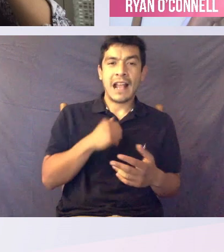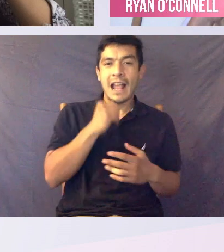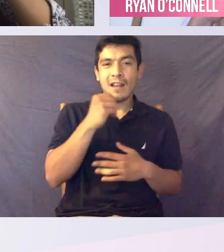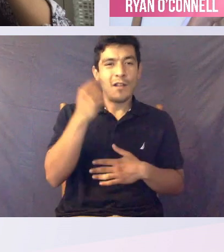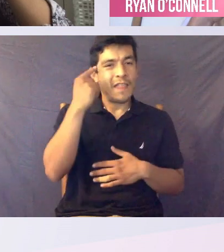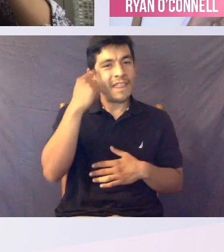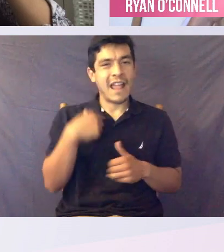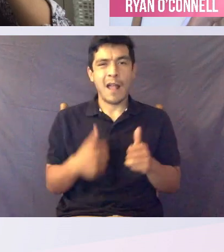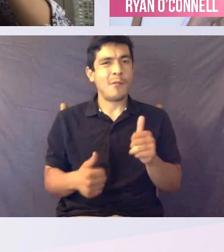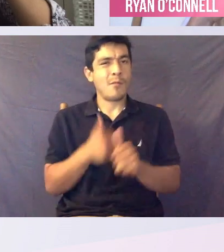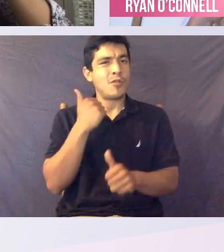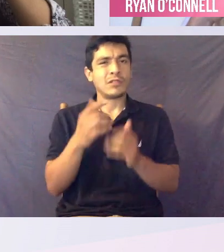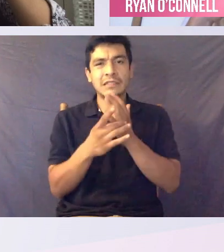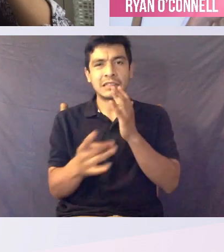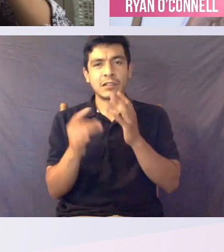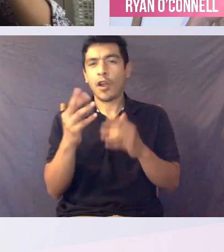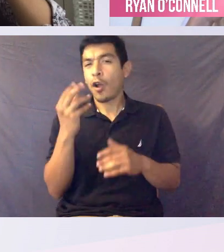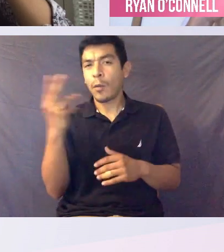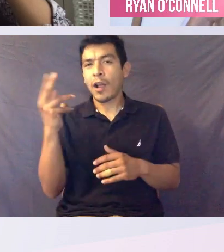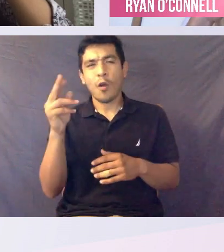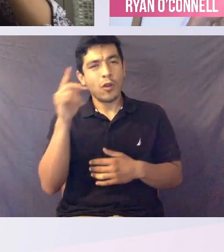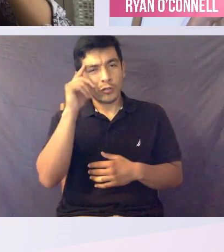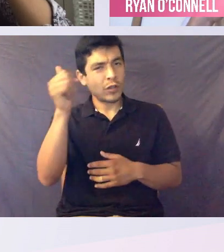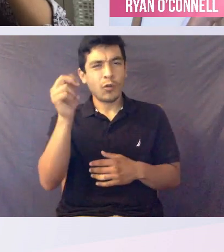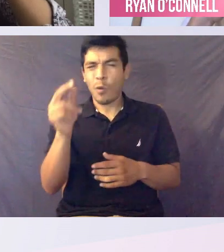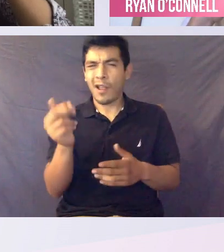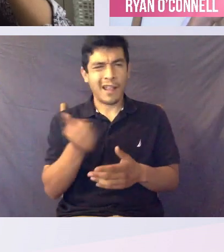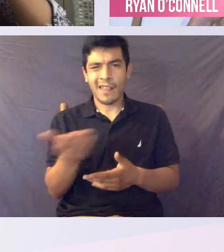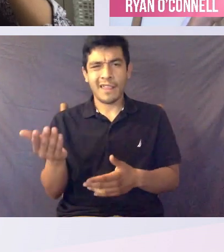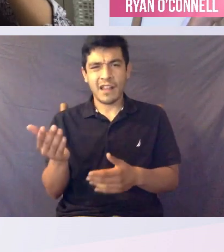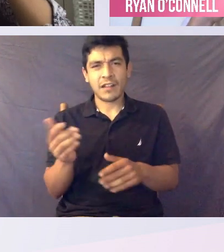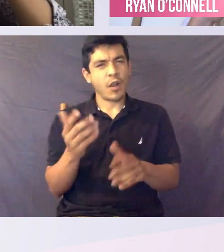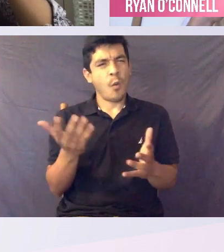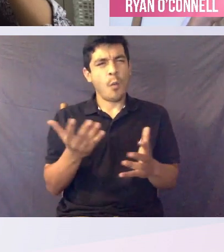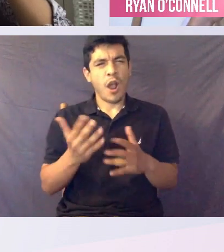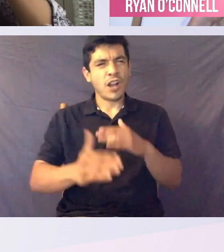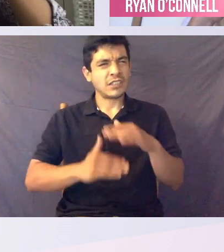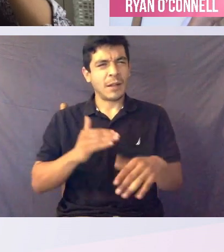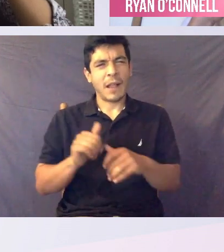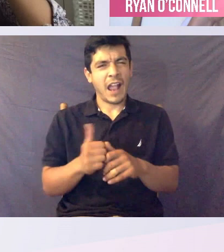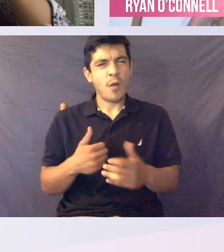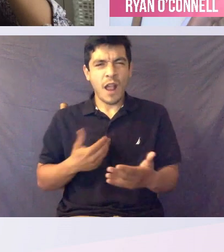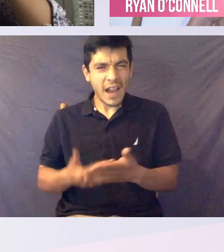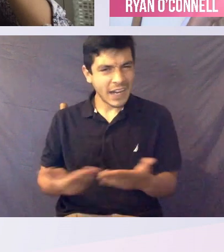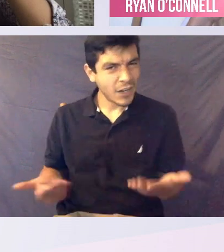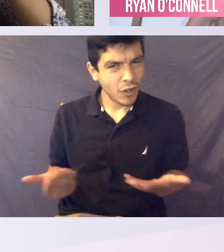most talented or the prettiest or the smartest or any of these things. Like how, what are the steps that brought me to this place?